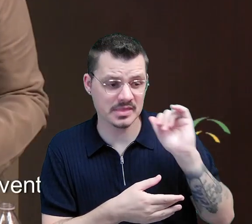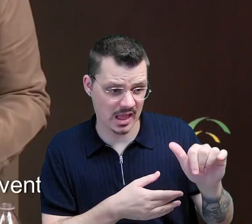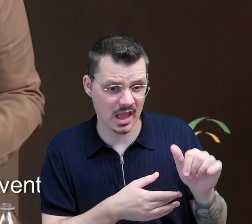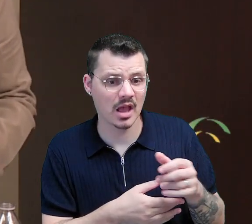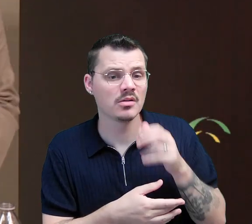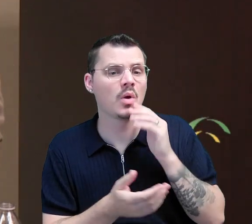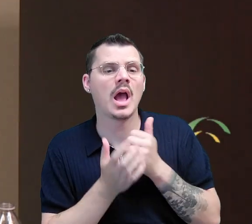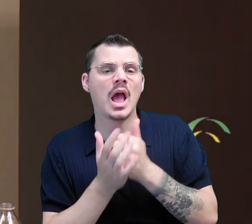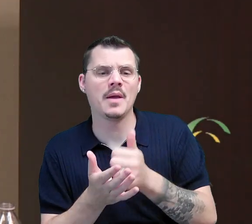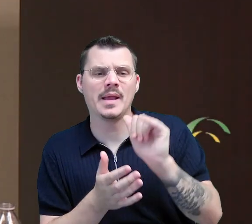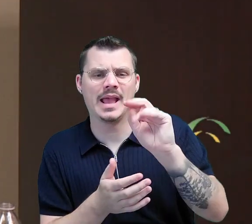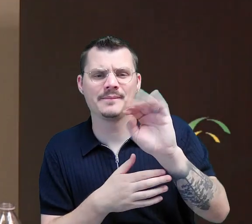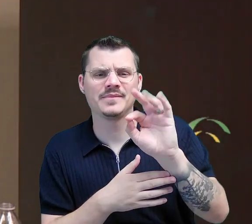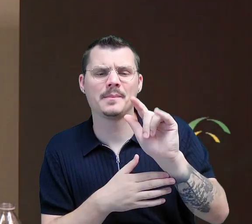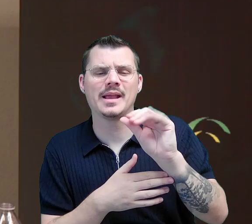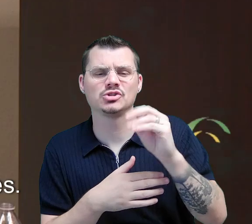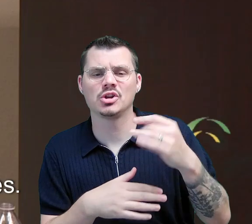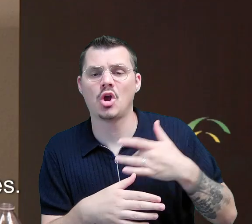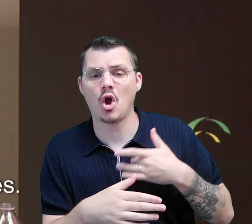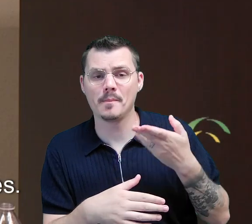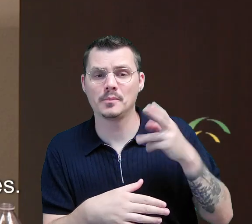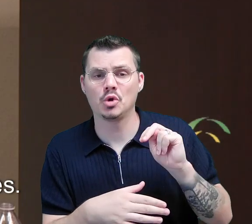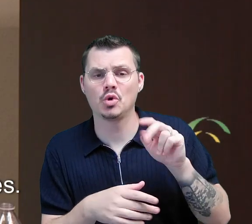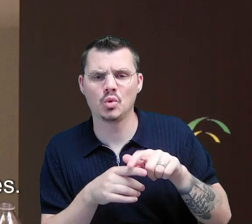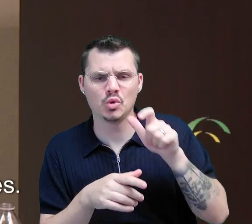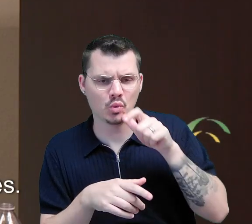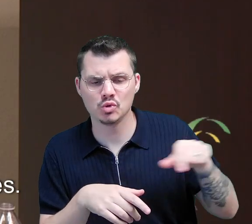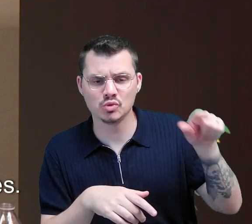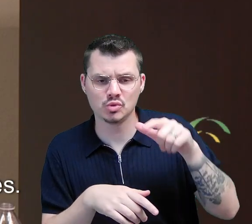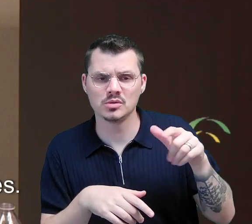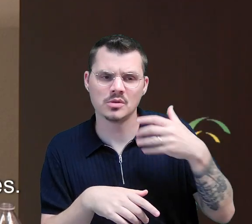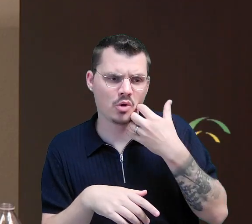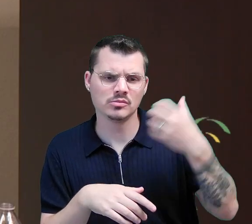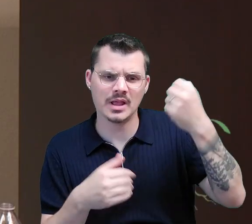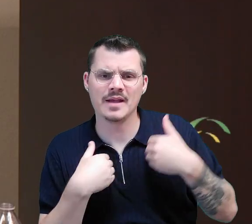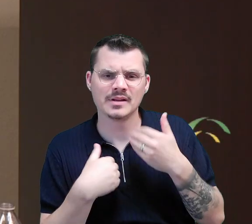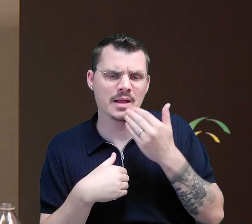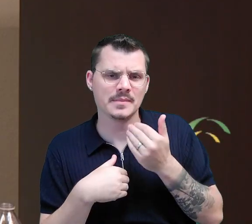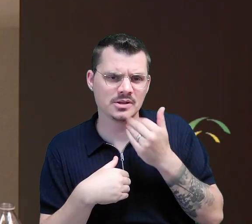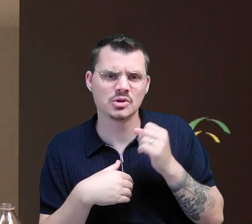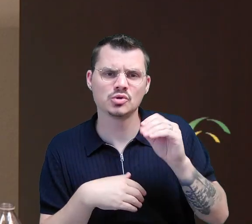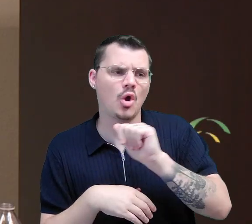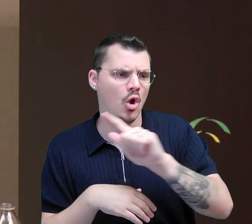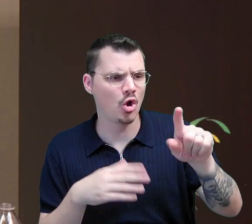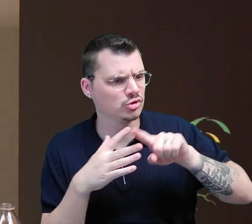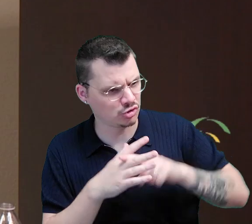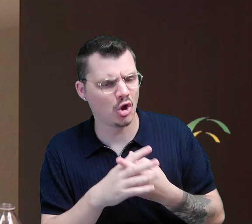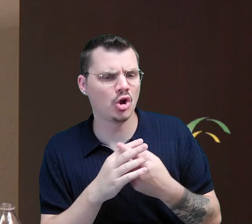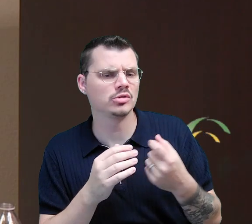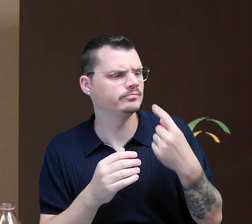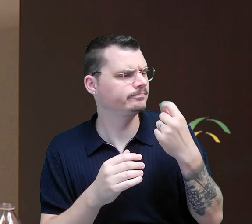could prevent inflammation and heartburn in these elderly people with diabetes. So they'd all been started on